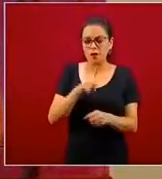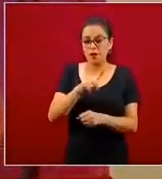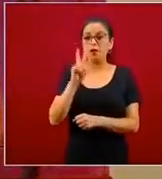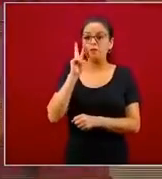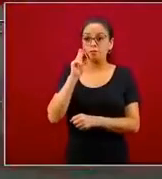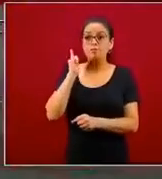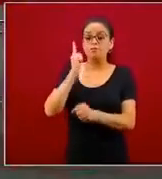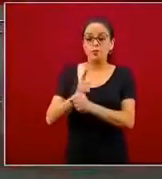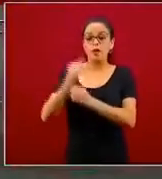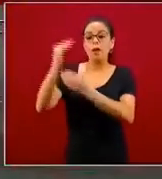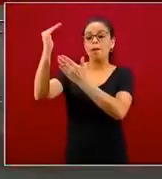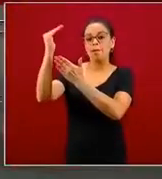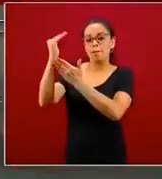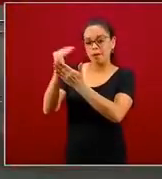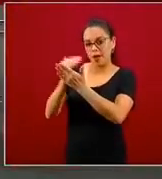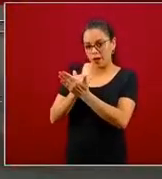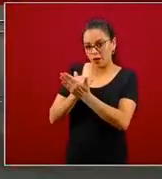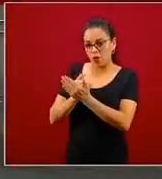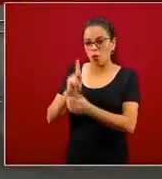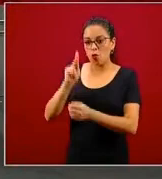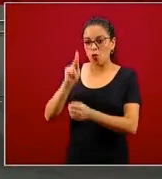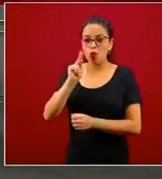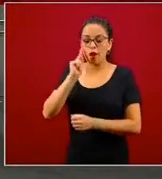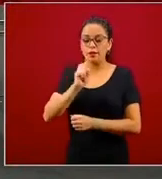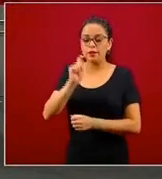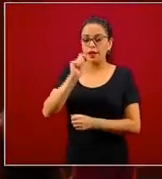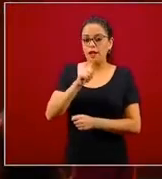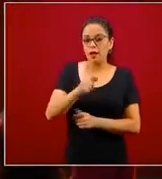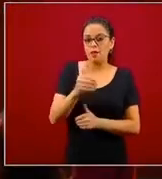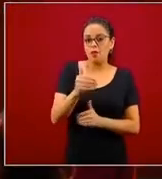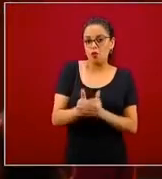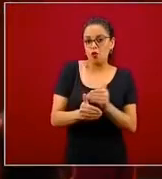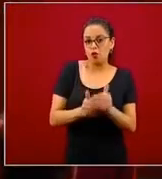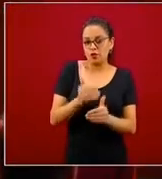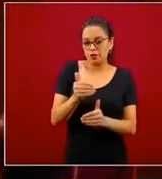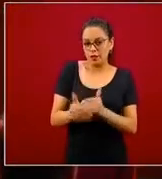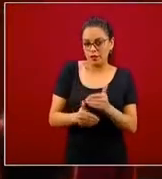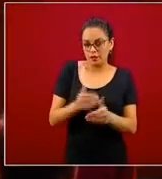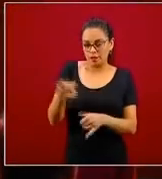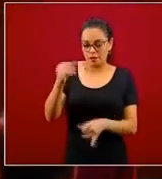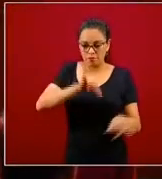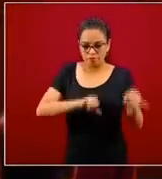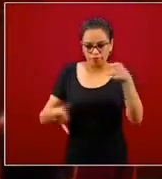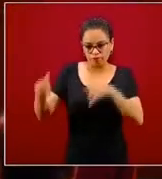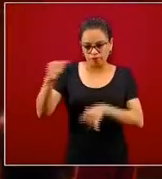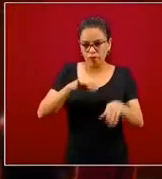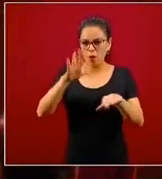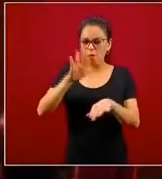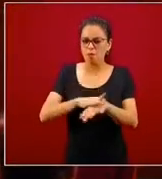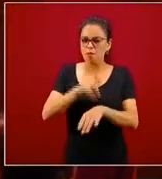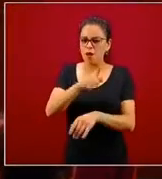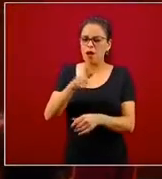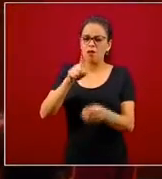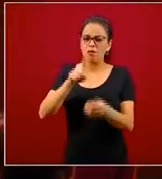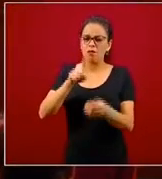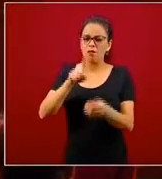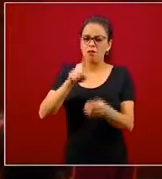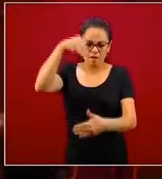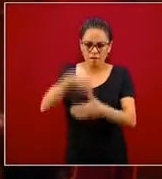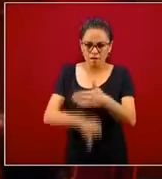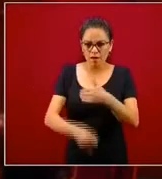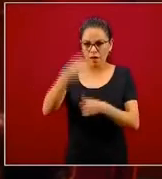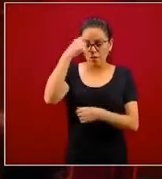just regular operating ones, where we can get to see less amount of processed tests